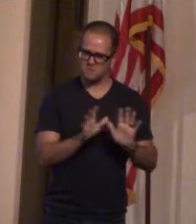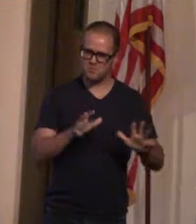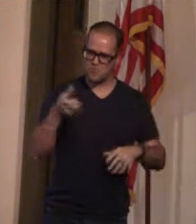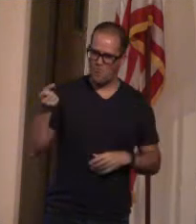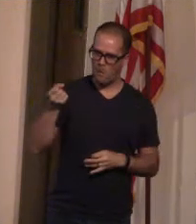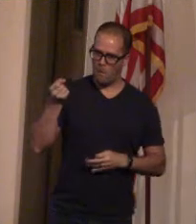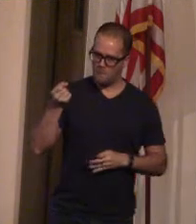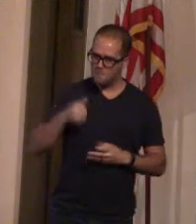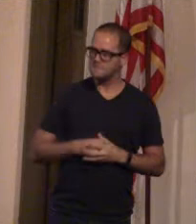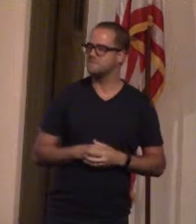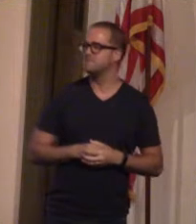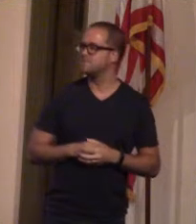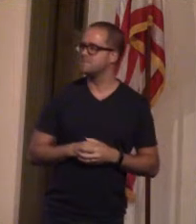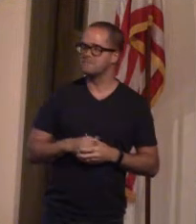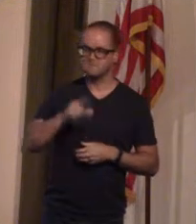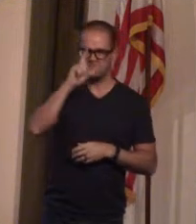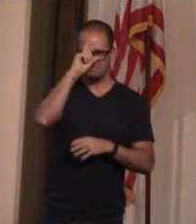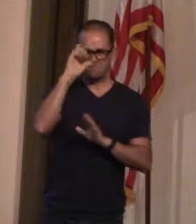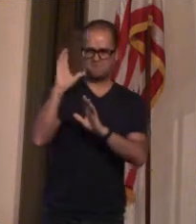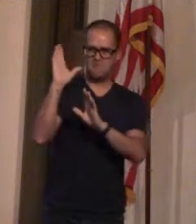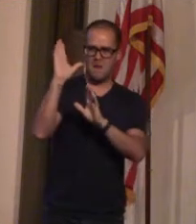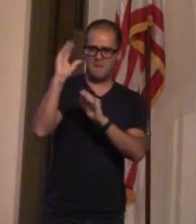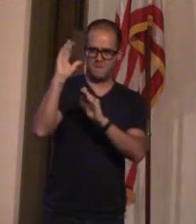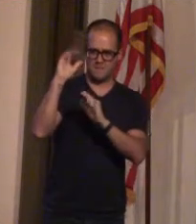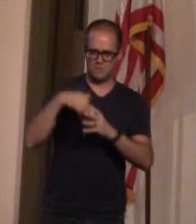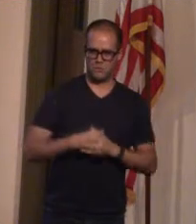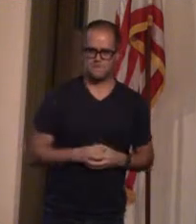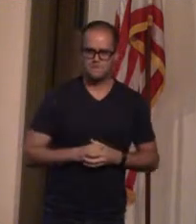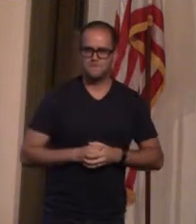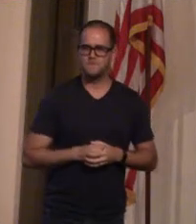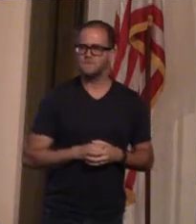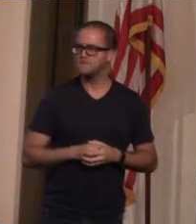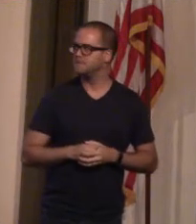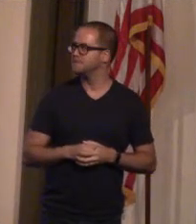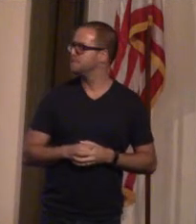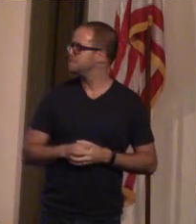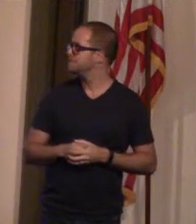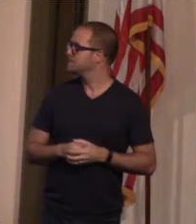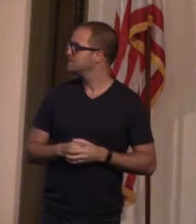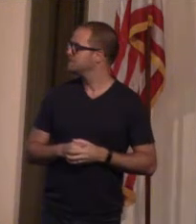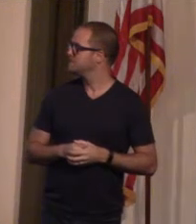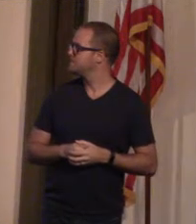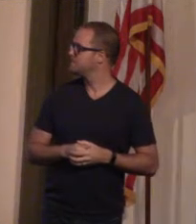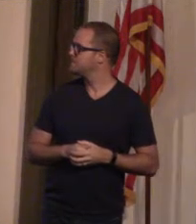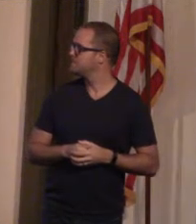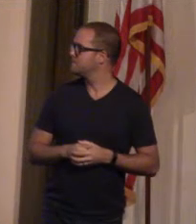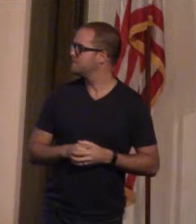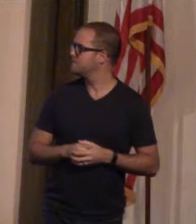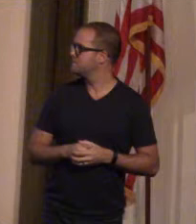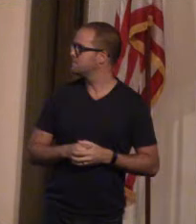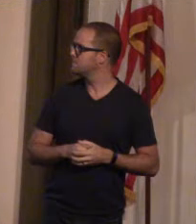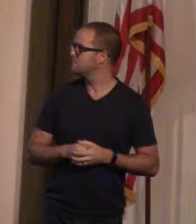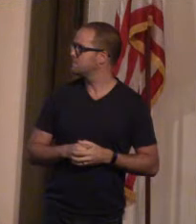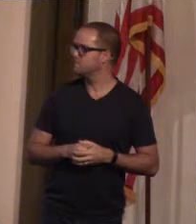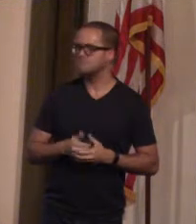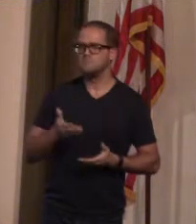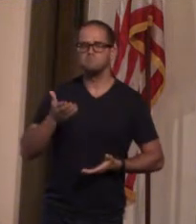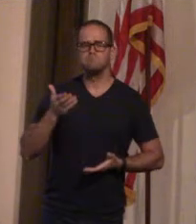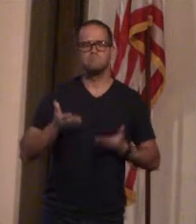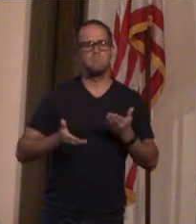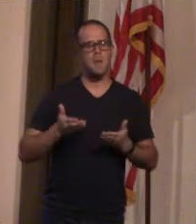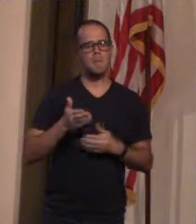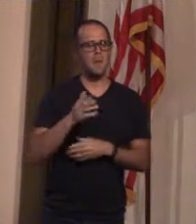unexpressed expectations and opinions of other people. I'm going to repeat that in a few minutes. Just live with it for a minute.